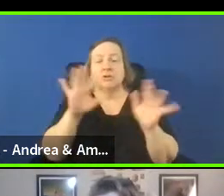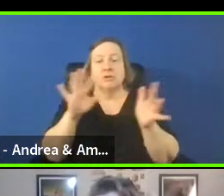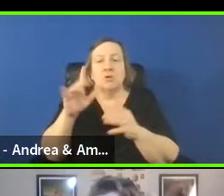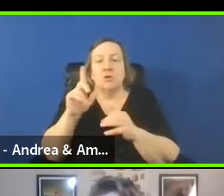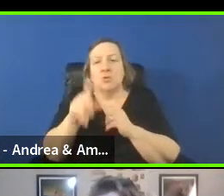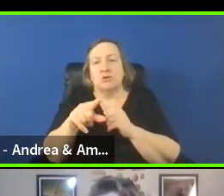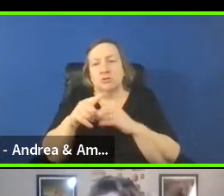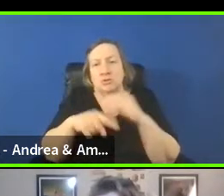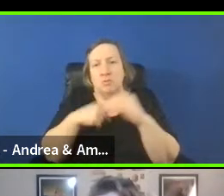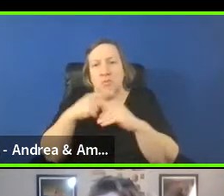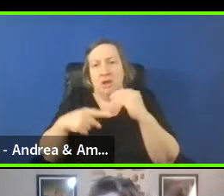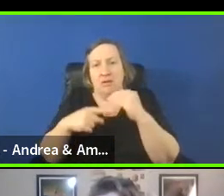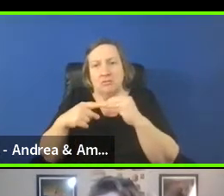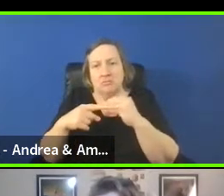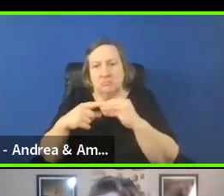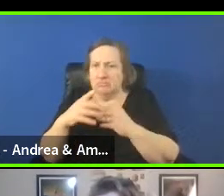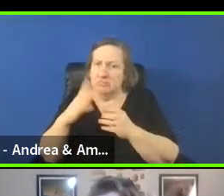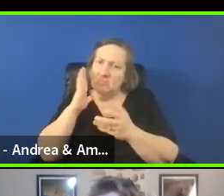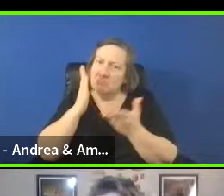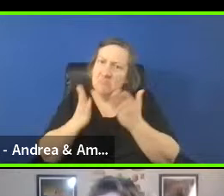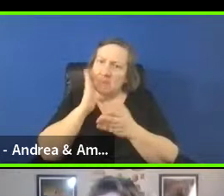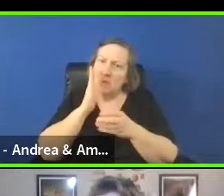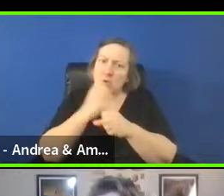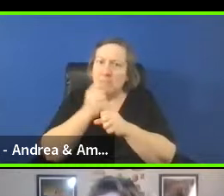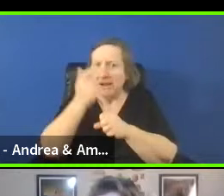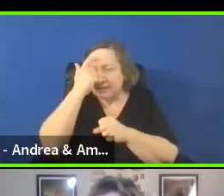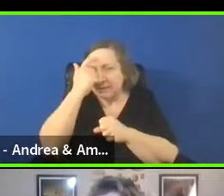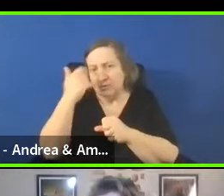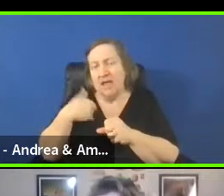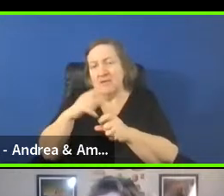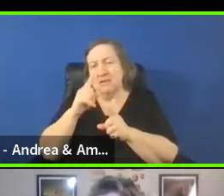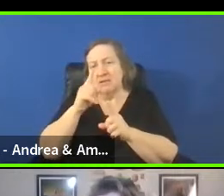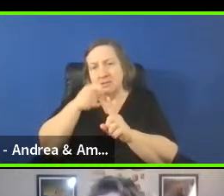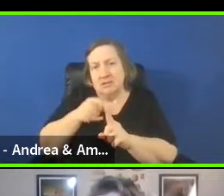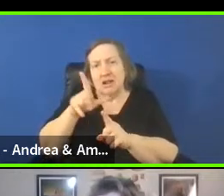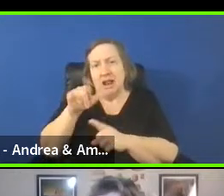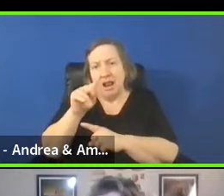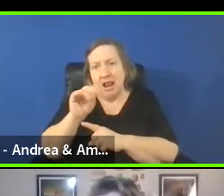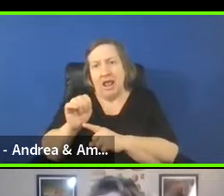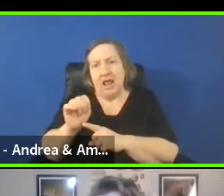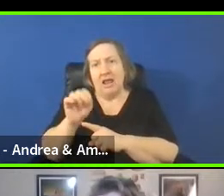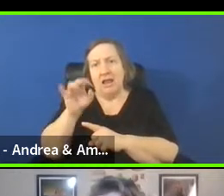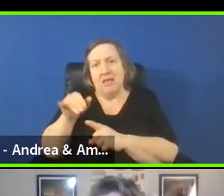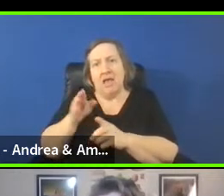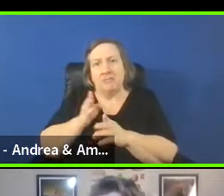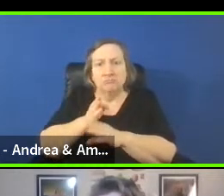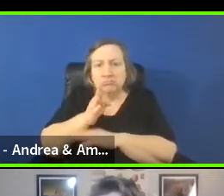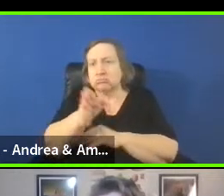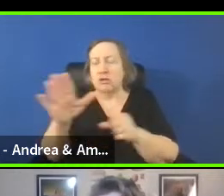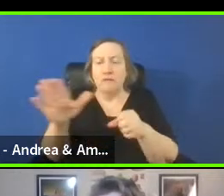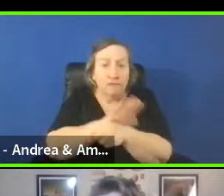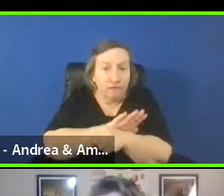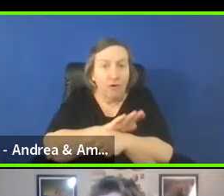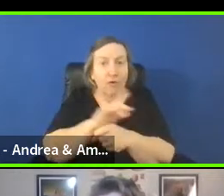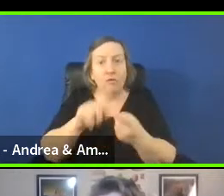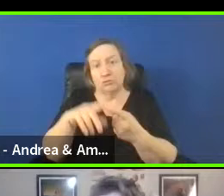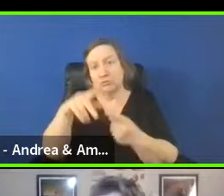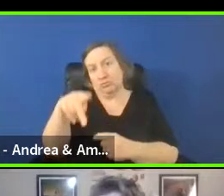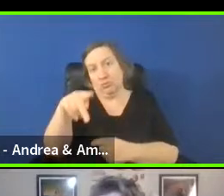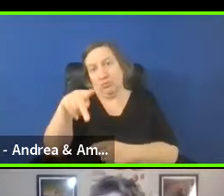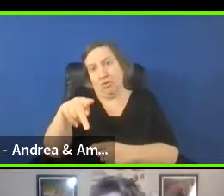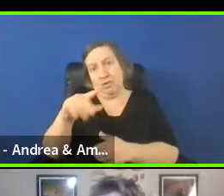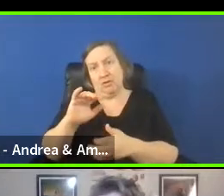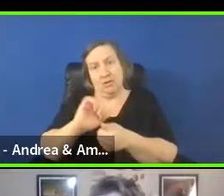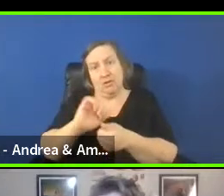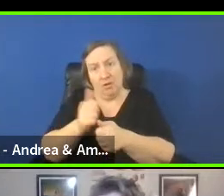as to whether it would make more sense to have a dedicated lane that takes that bus rapid transit all the way down to Portland, so it's